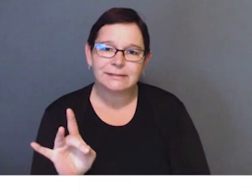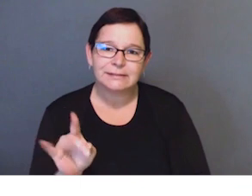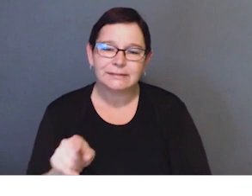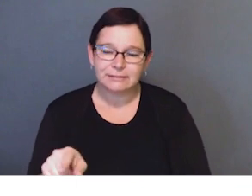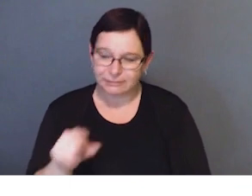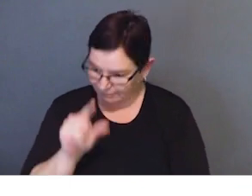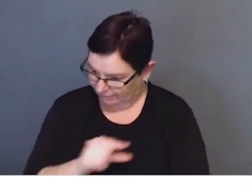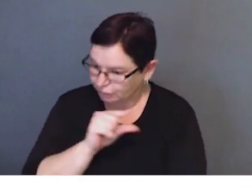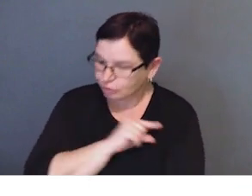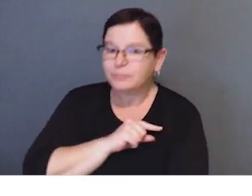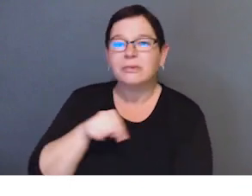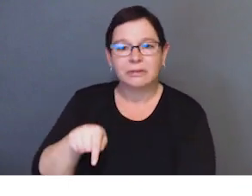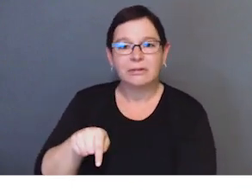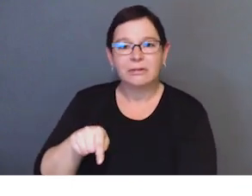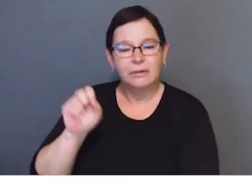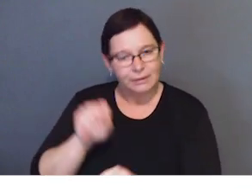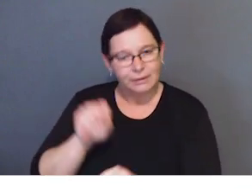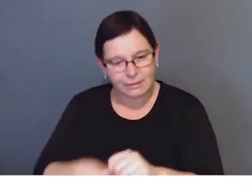an additional